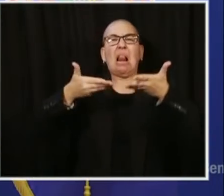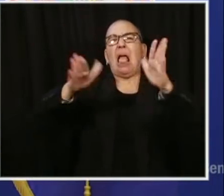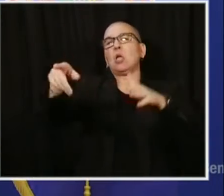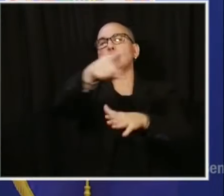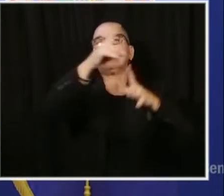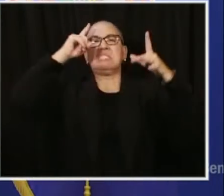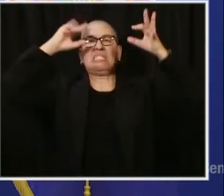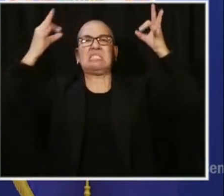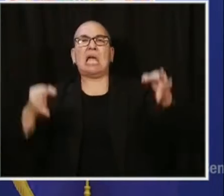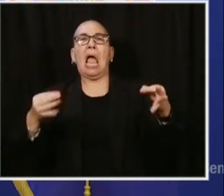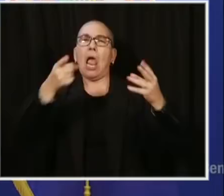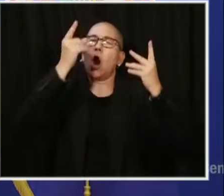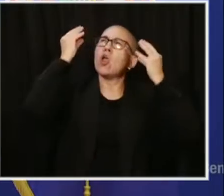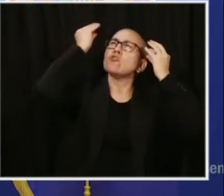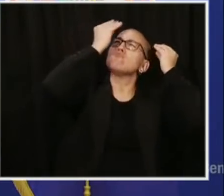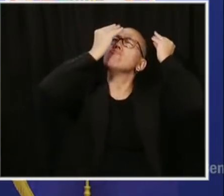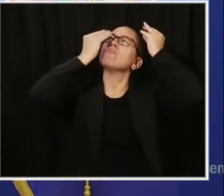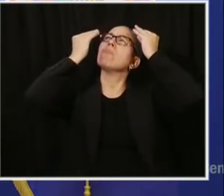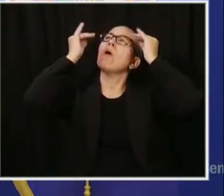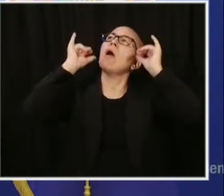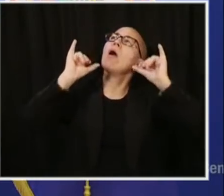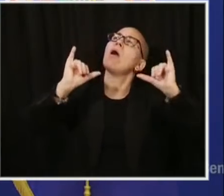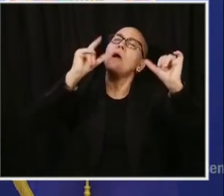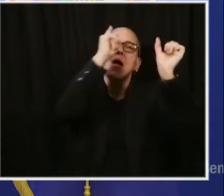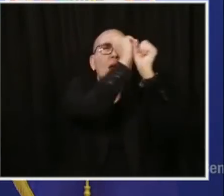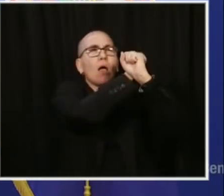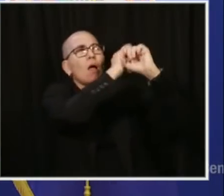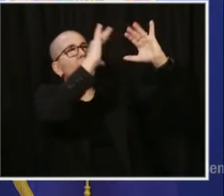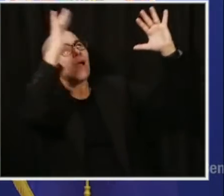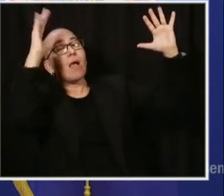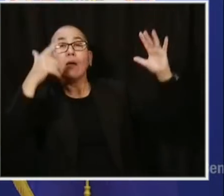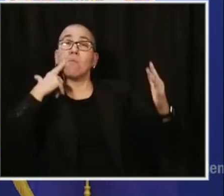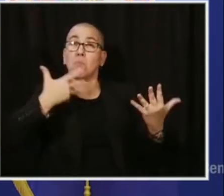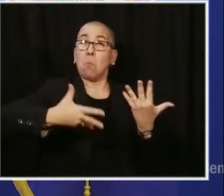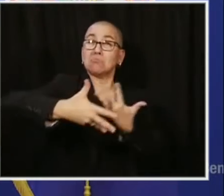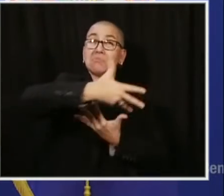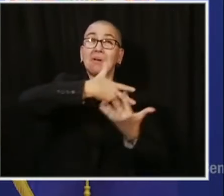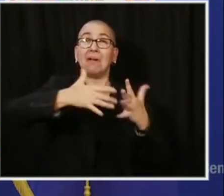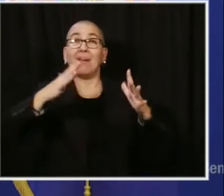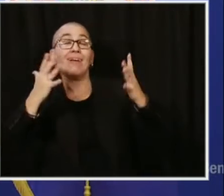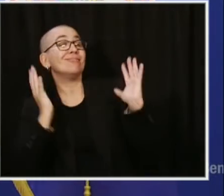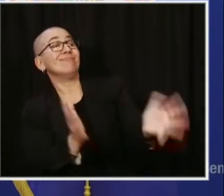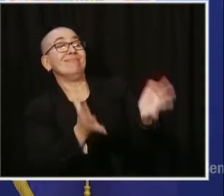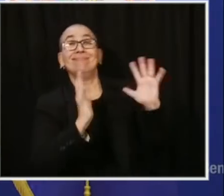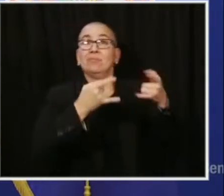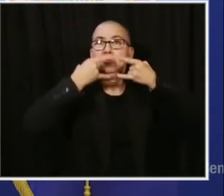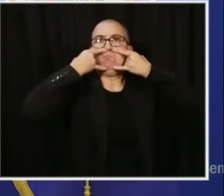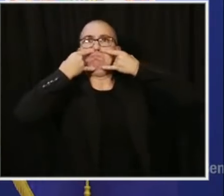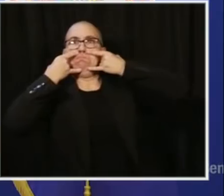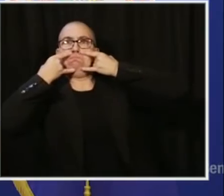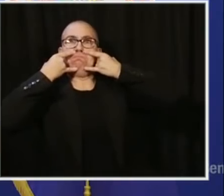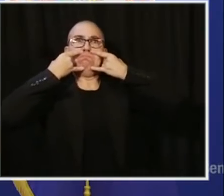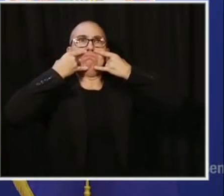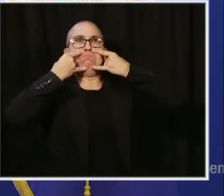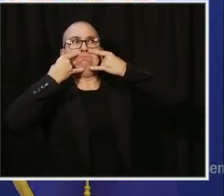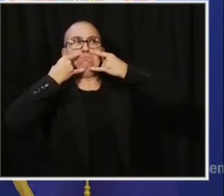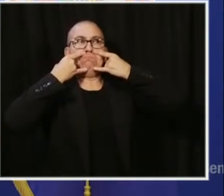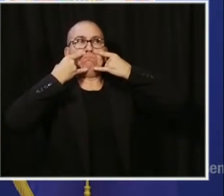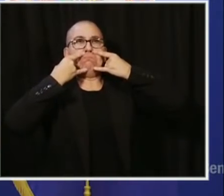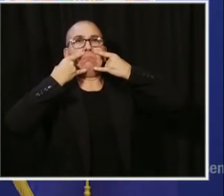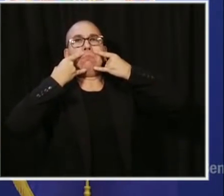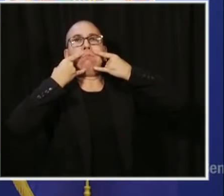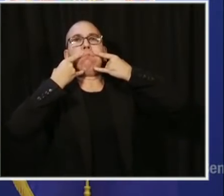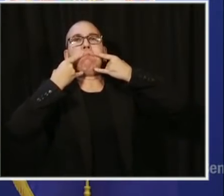that works is people just get a little more socially lax as the night goes on, and especially in settings where alcohol is served. And again, I am not passing a